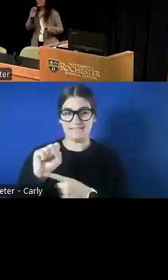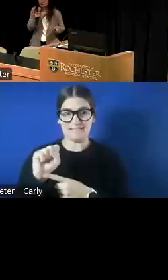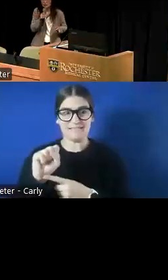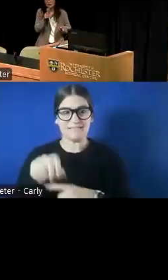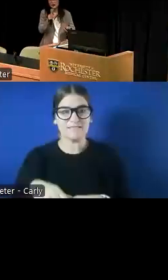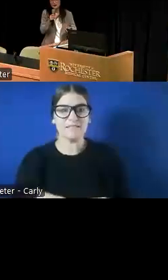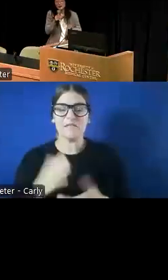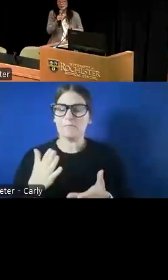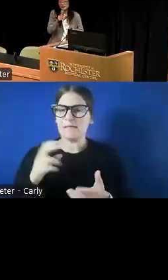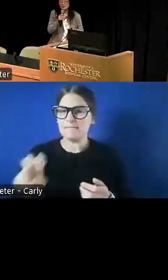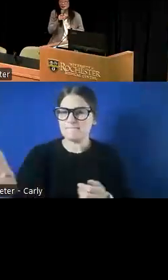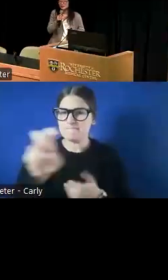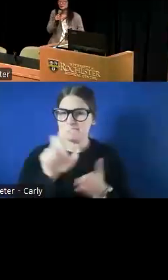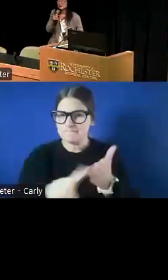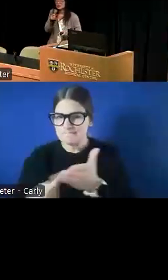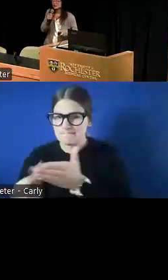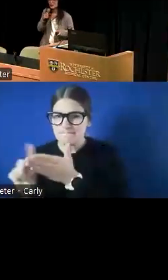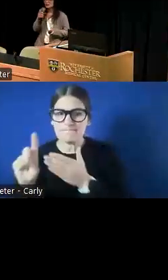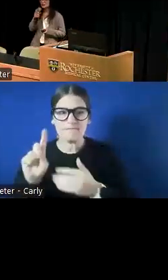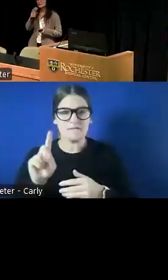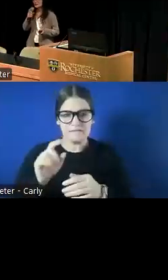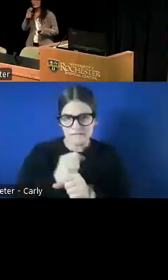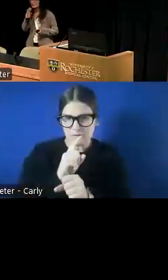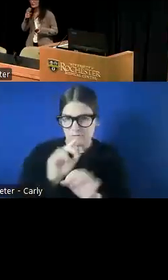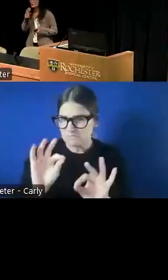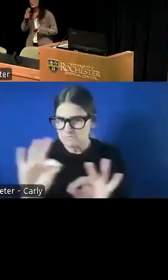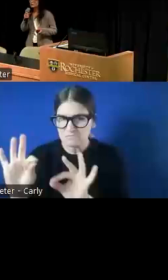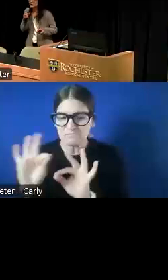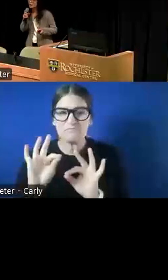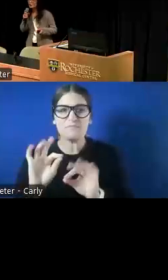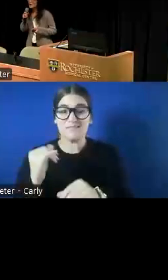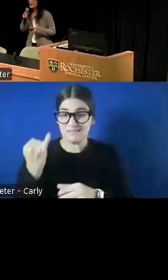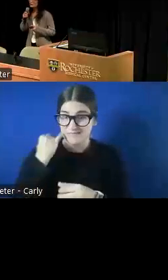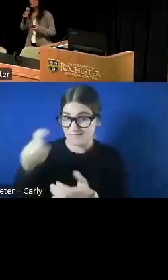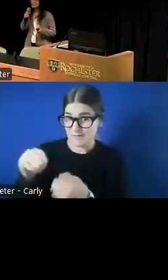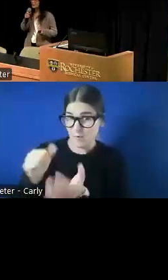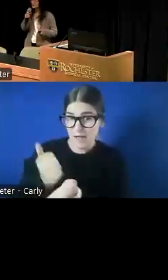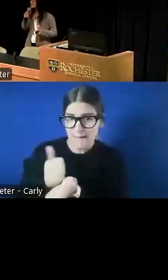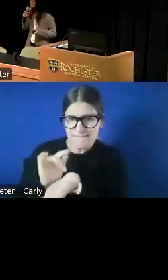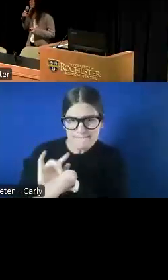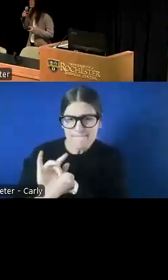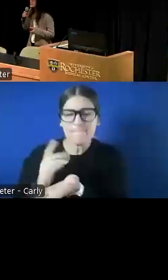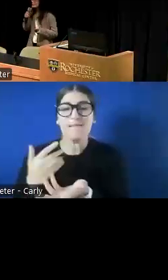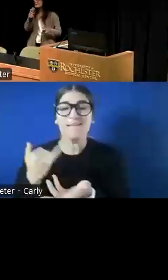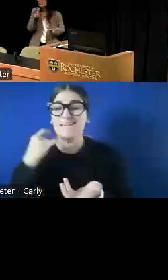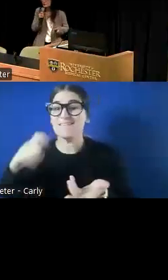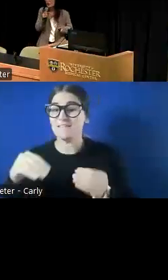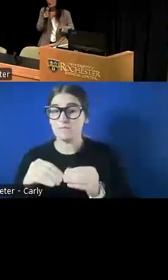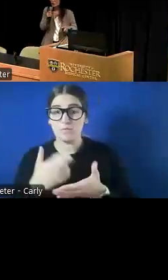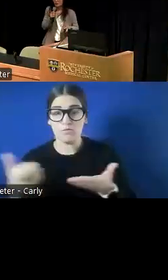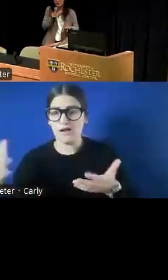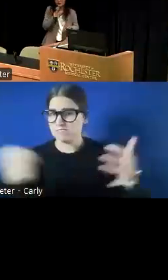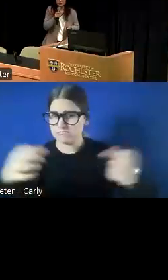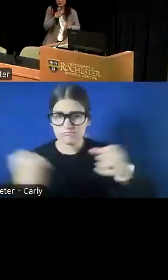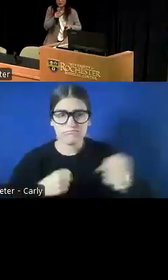unit, checking up on the service members, and trying to see if certain people need more help, and bringing in external resources or